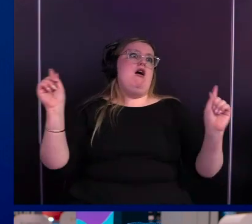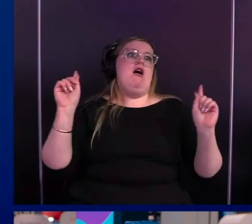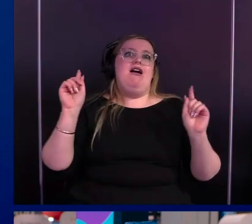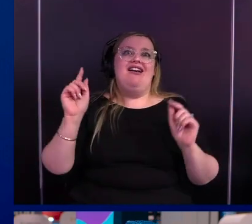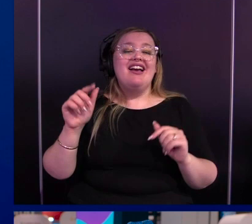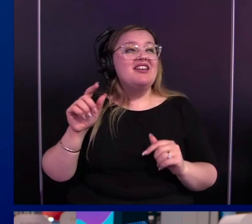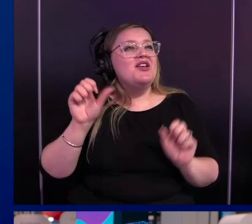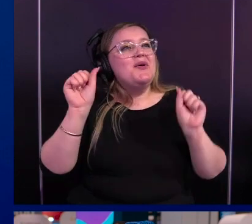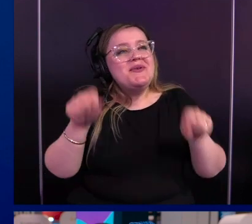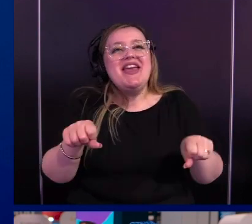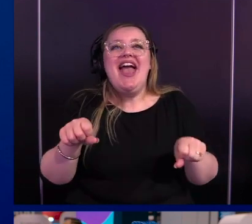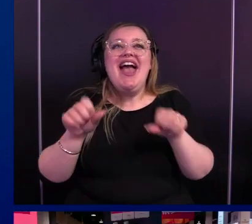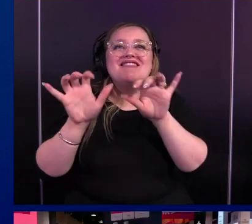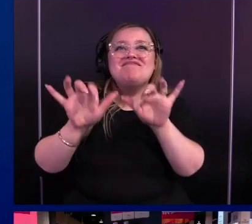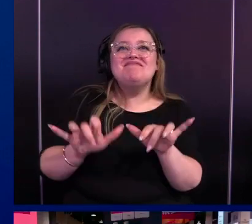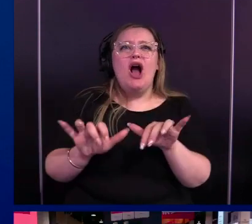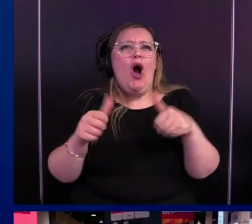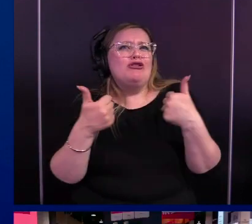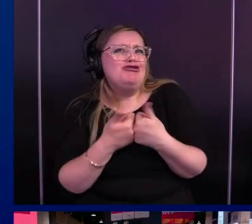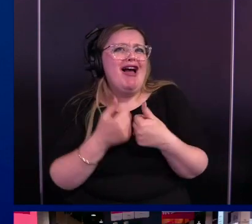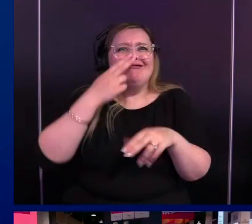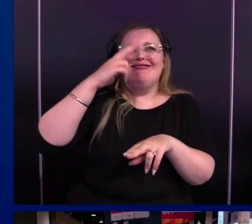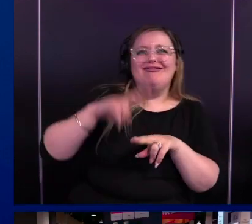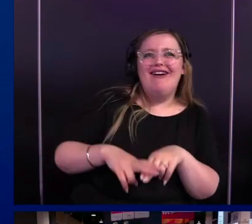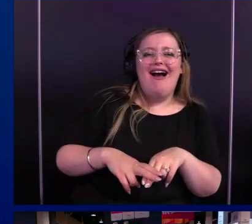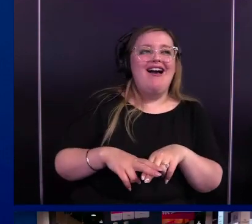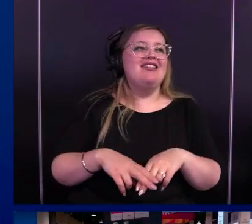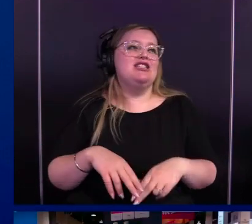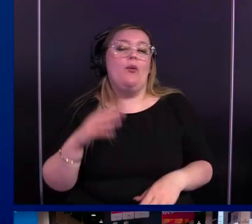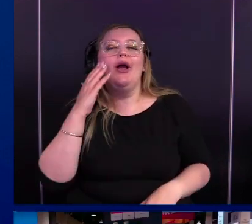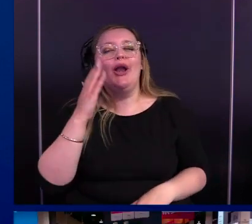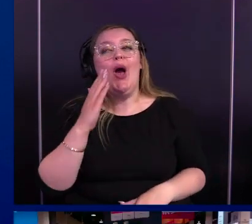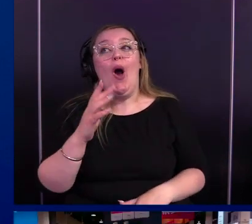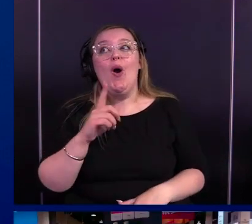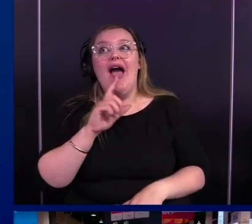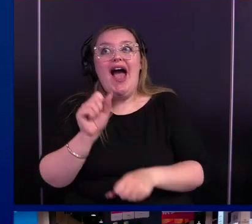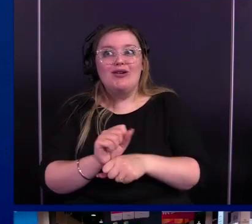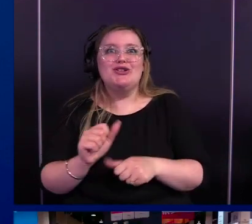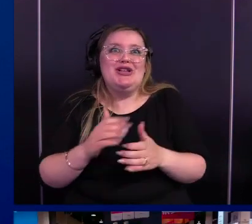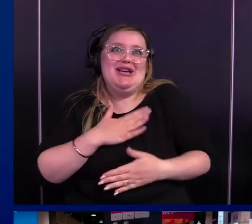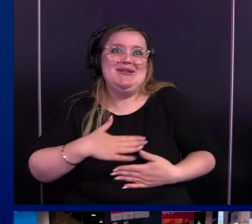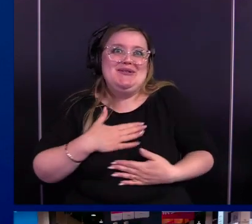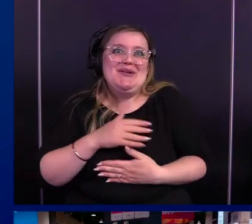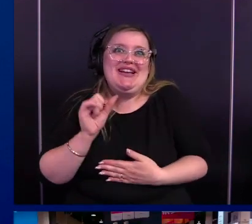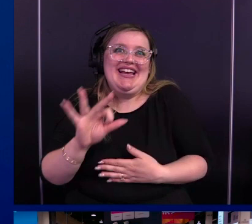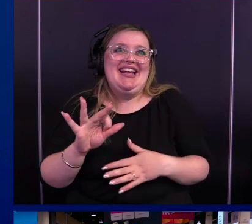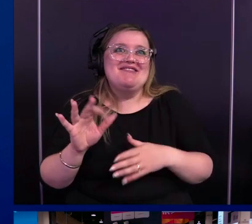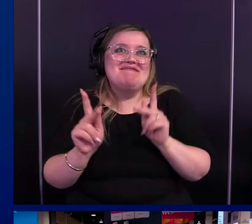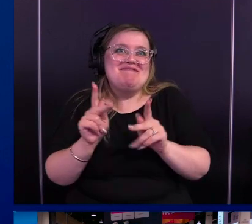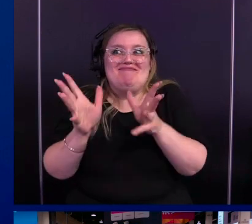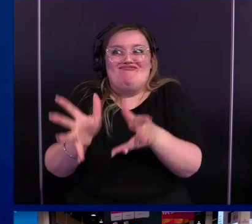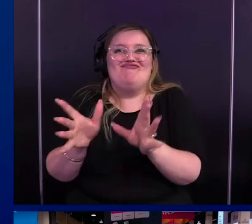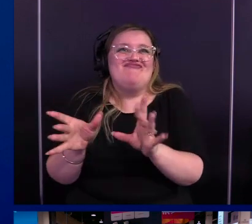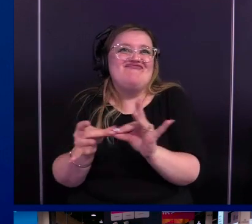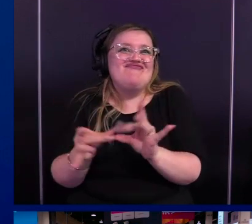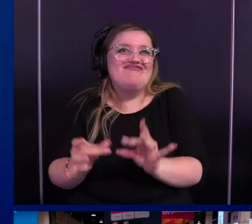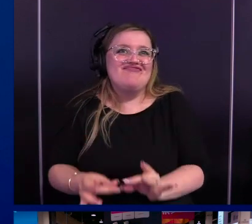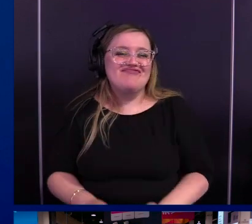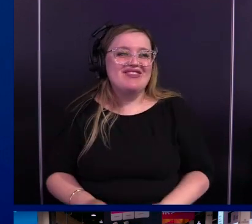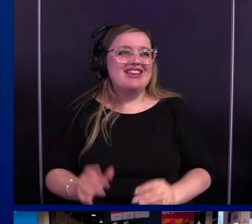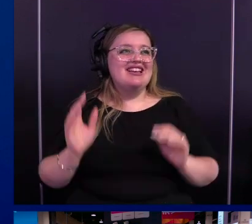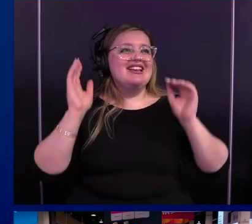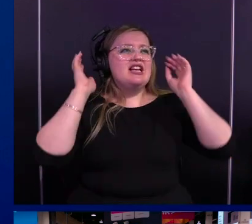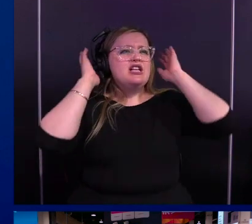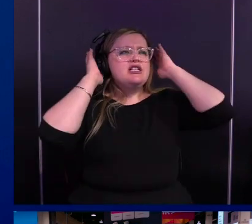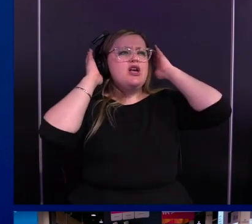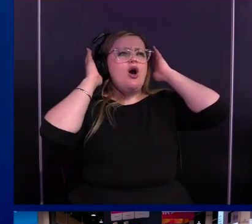fun. Yeah. And that's how we know they actually enjoyed it. Yeah. Awesome. So what do we have here next? We have a few